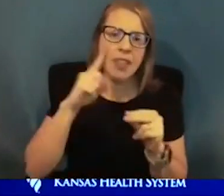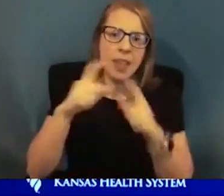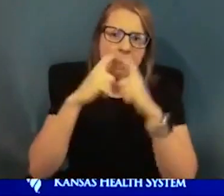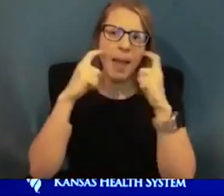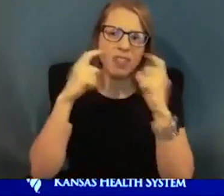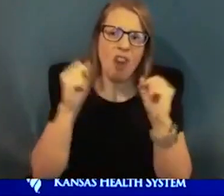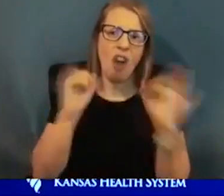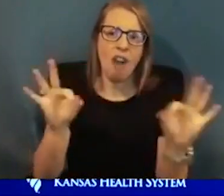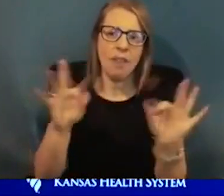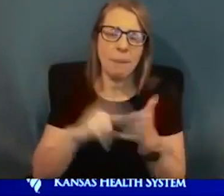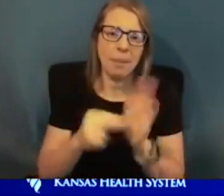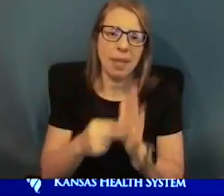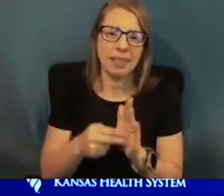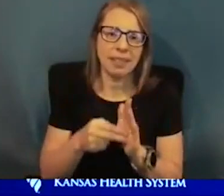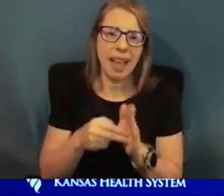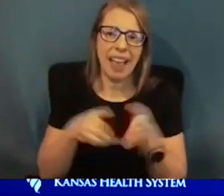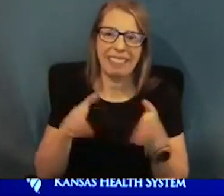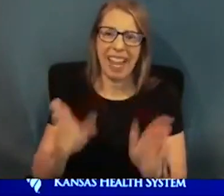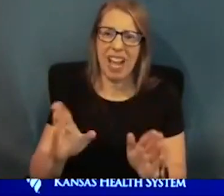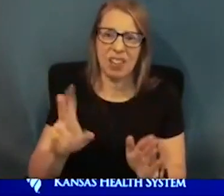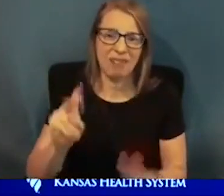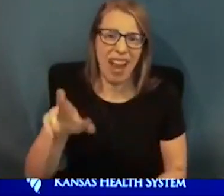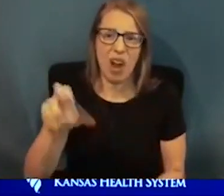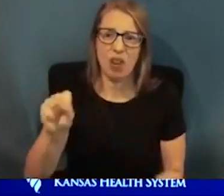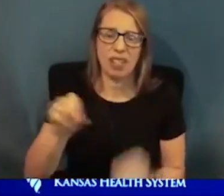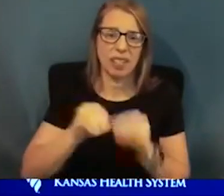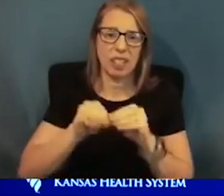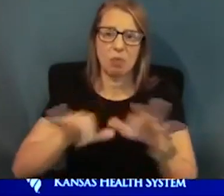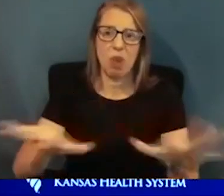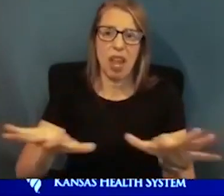allows for those viruses to be spread more